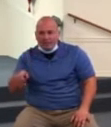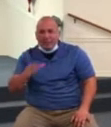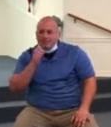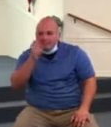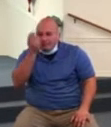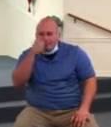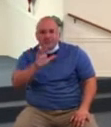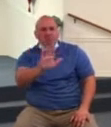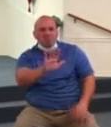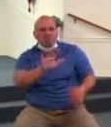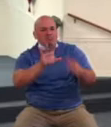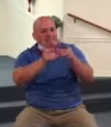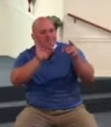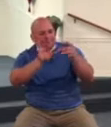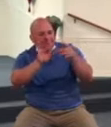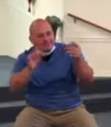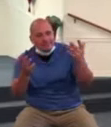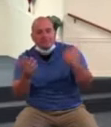about.